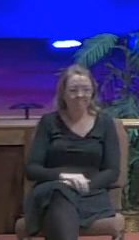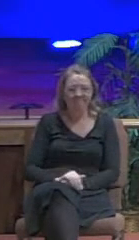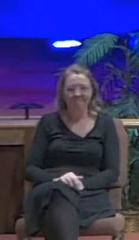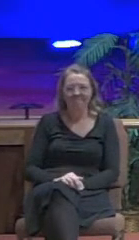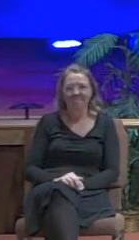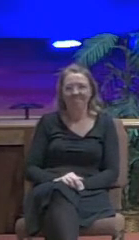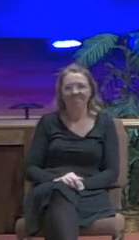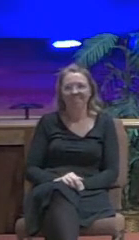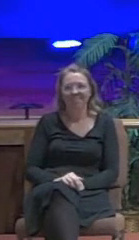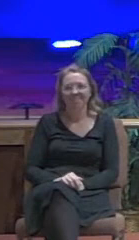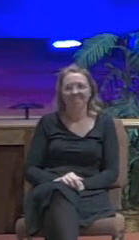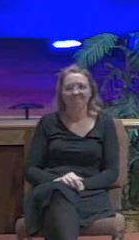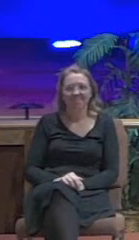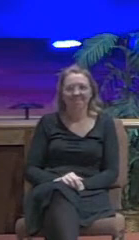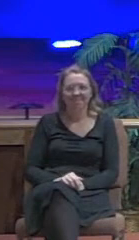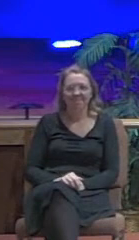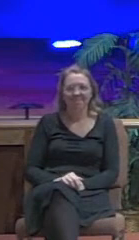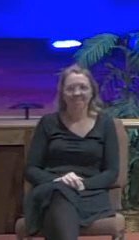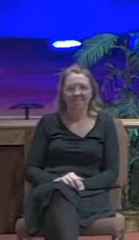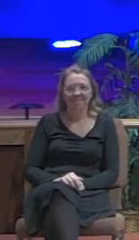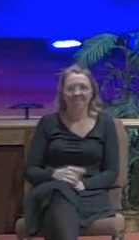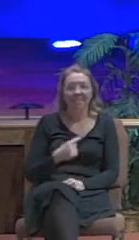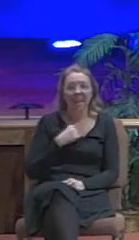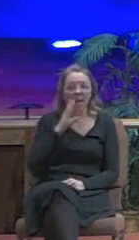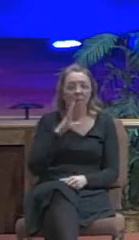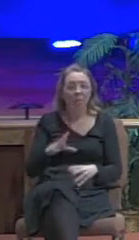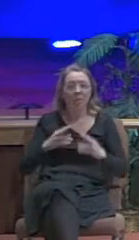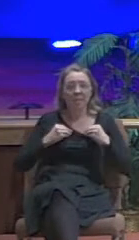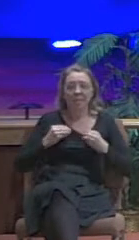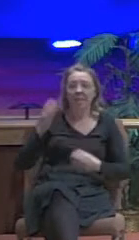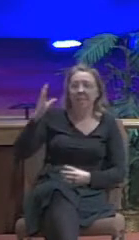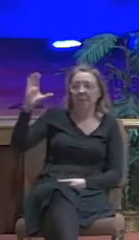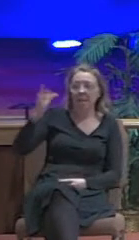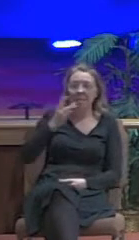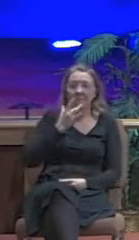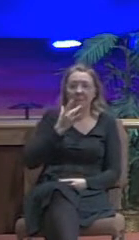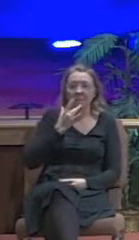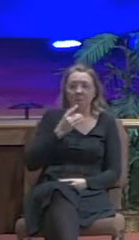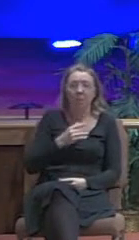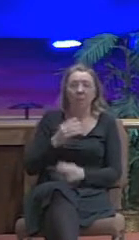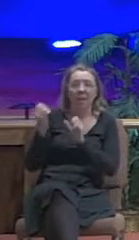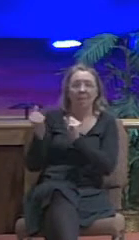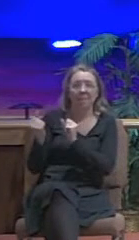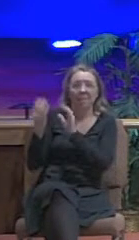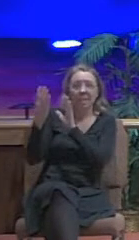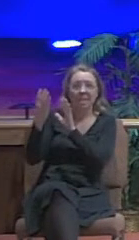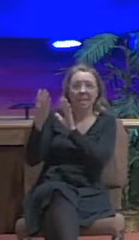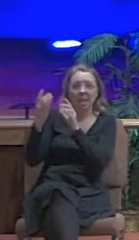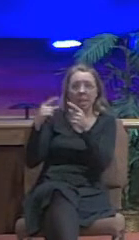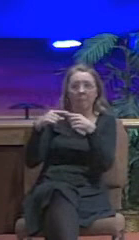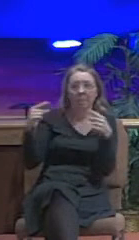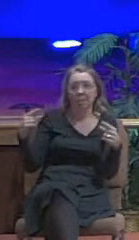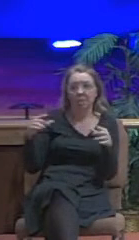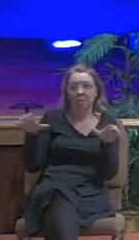I receive God's favor when I'm facing opposition for doing the will of the Lord.